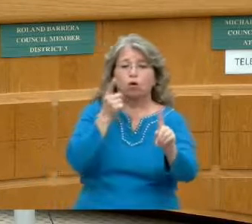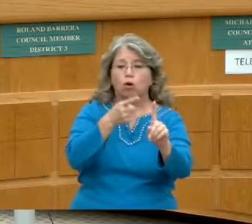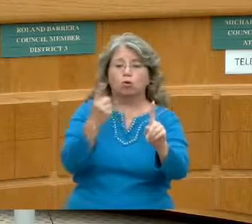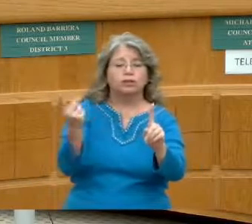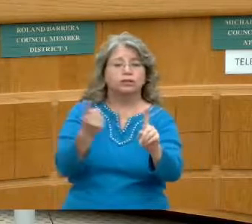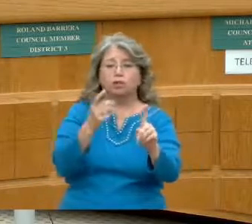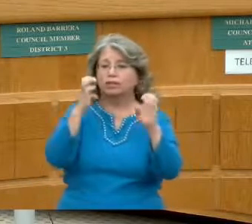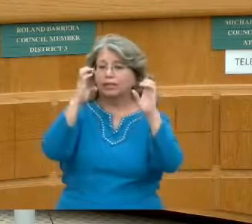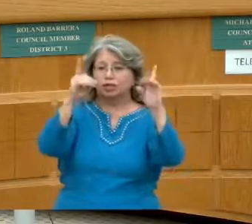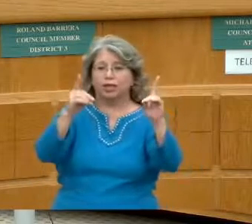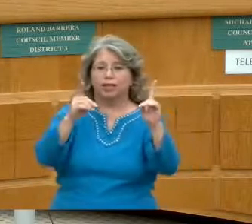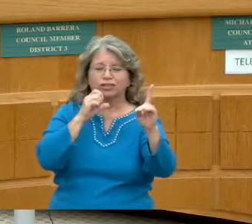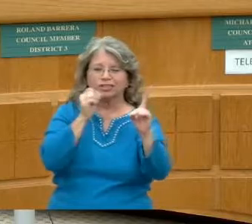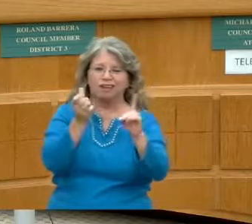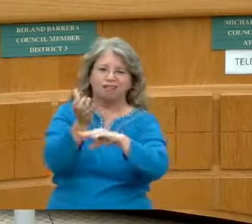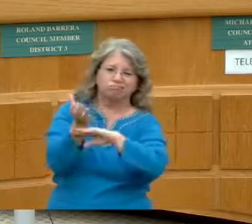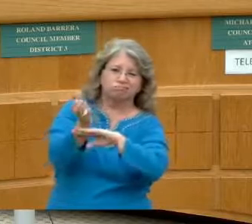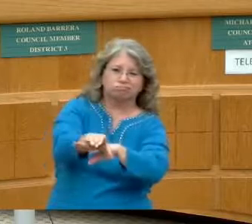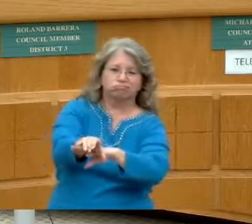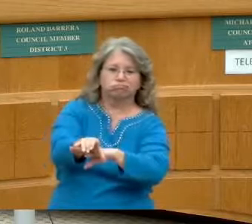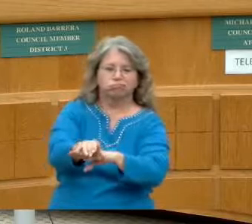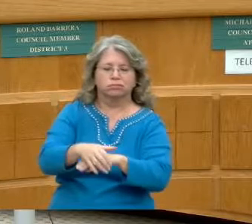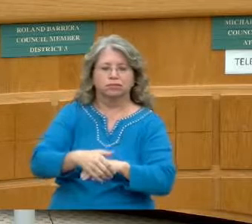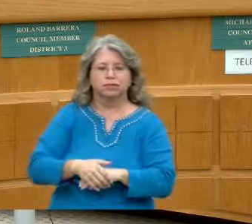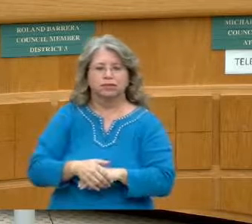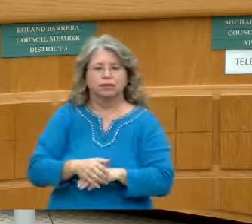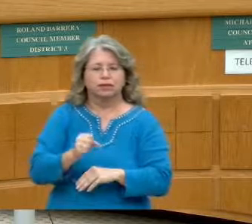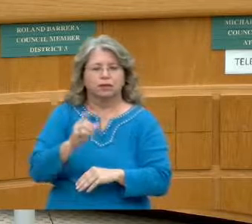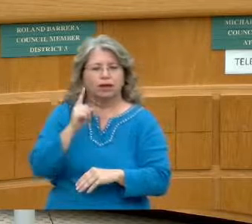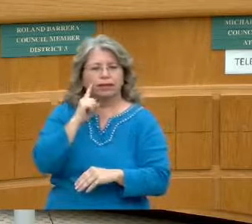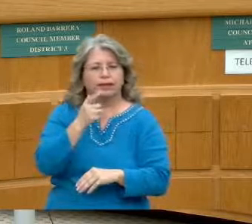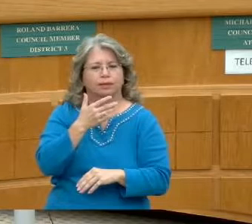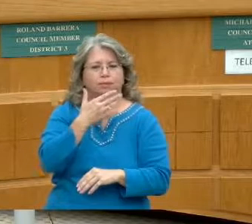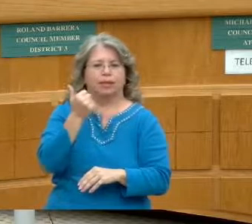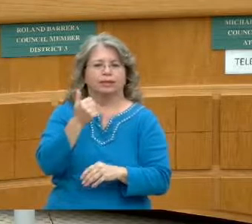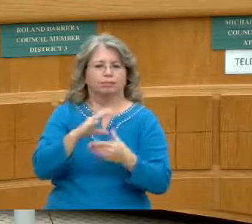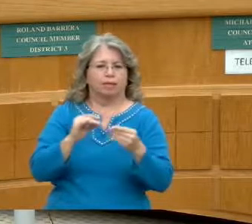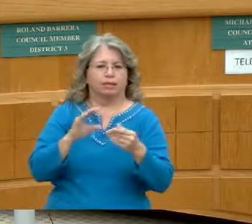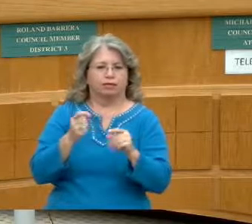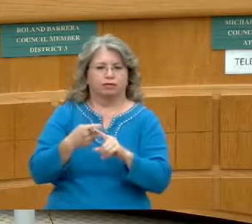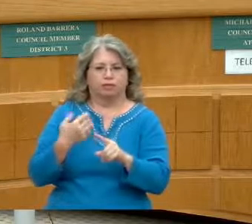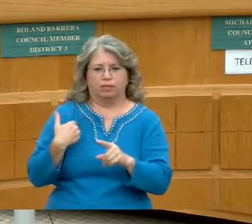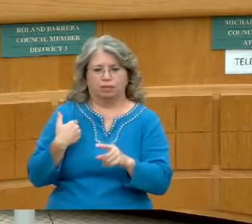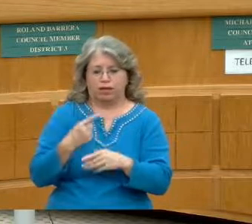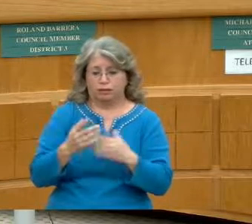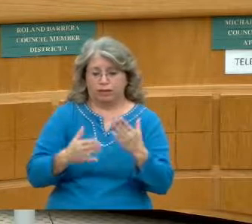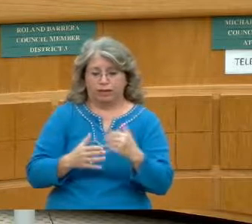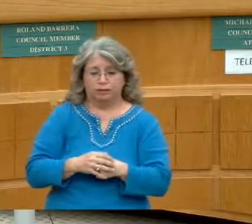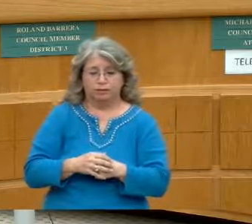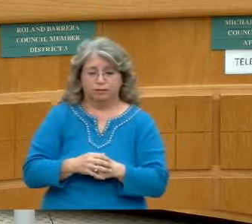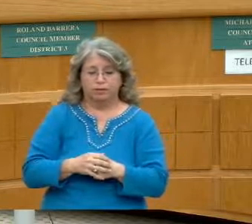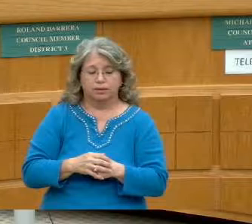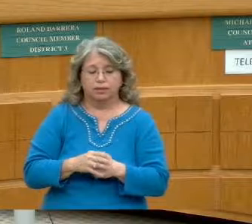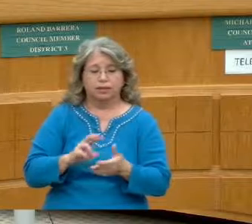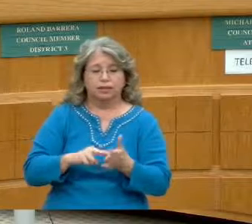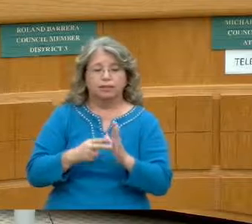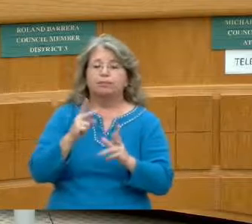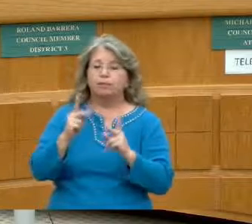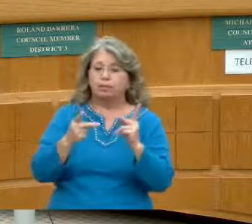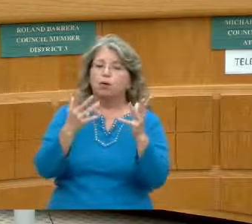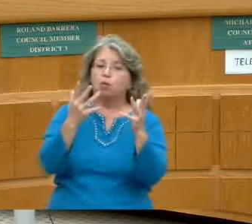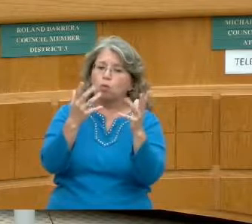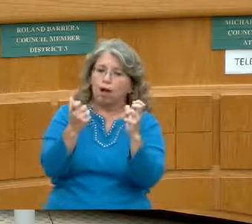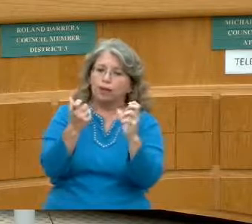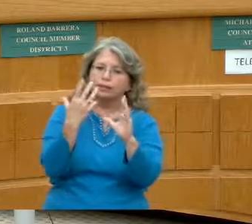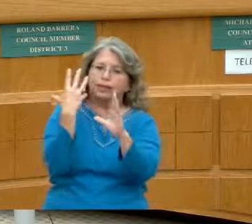enforcement. And here's what I think the bigger message was from the weekend. People are going to want to go on vacation. They want to